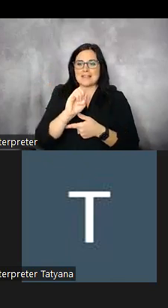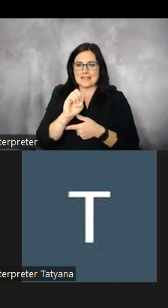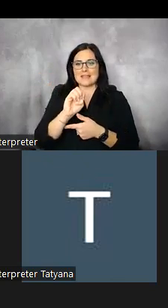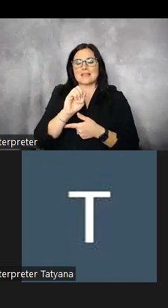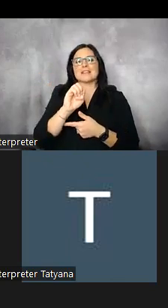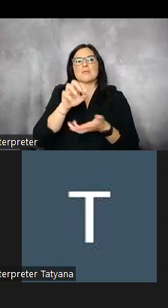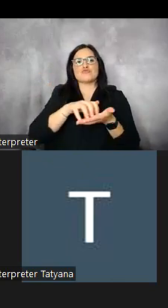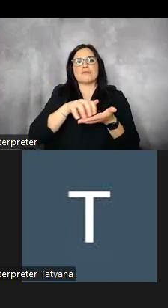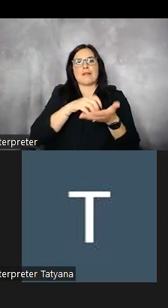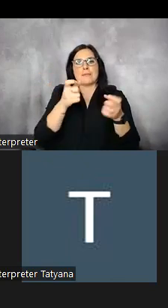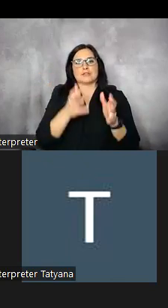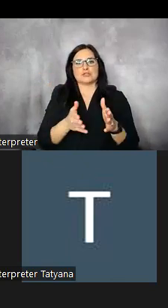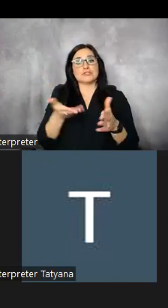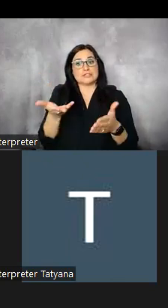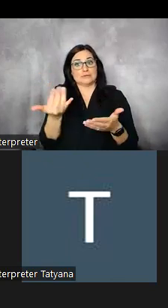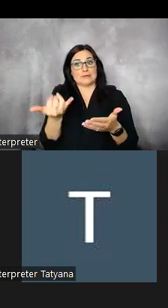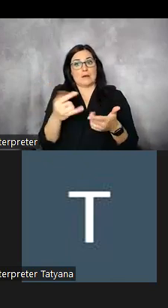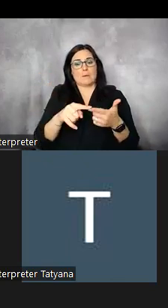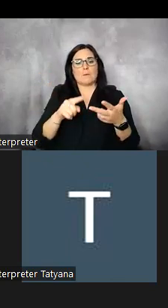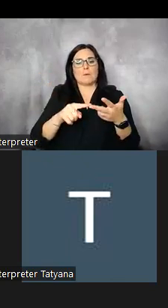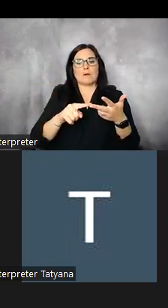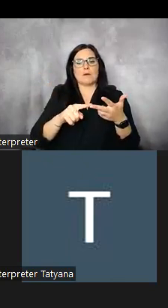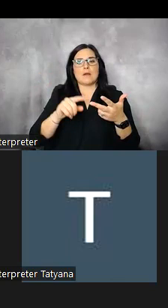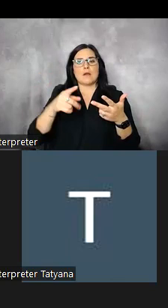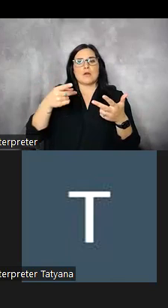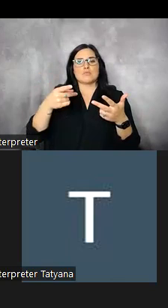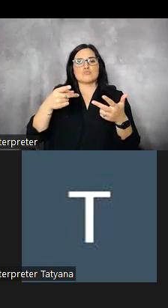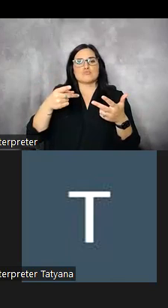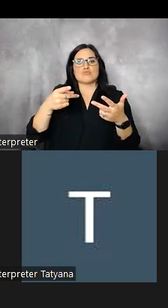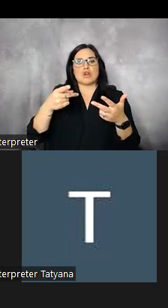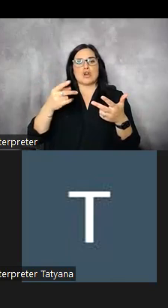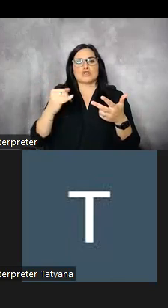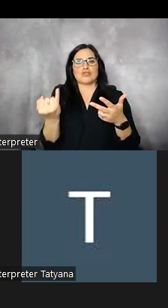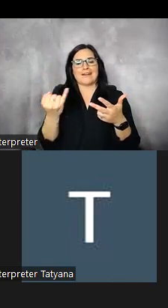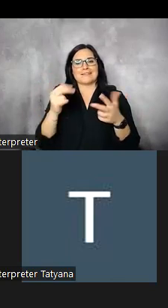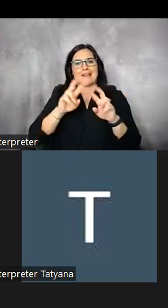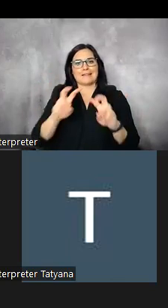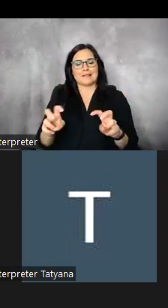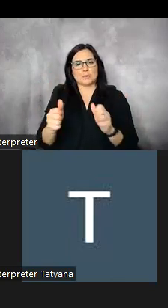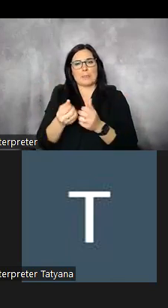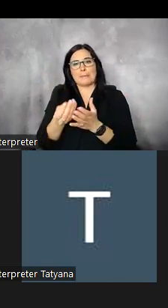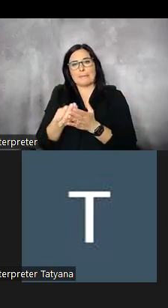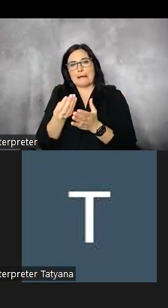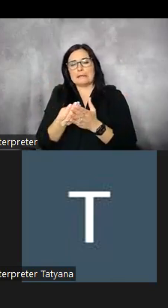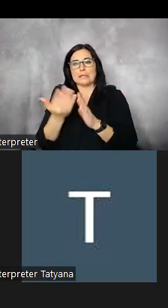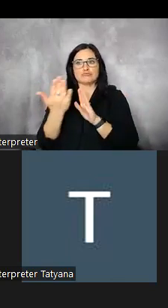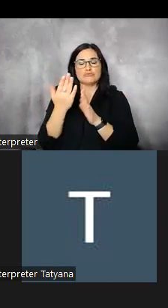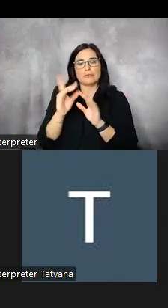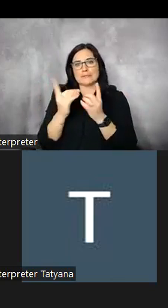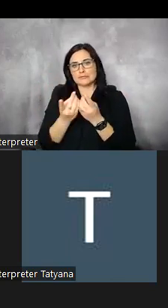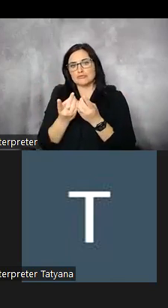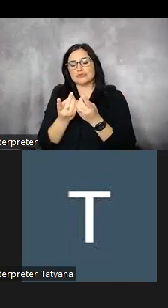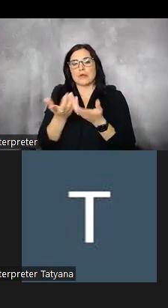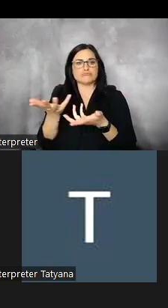now. And then we also have a project analyst that helps us with a lot of money, as well as interfacing with the district and